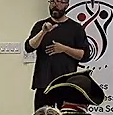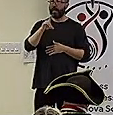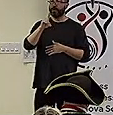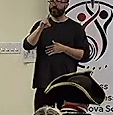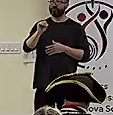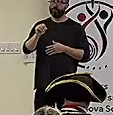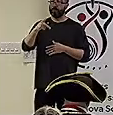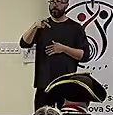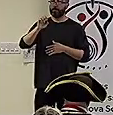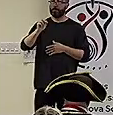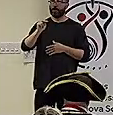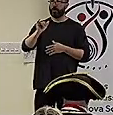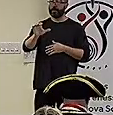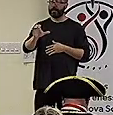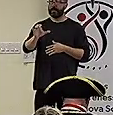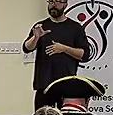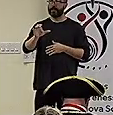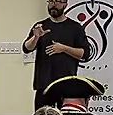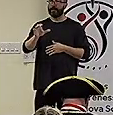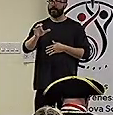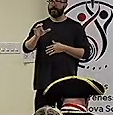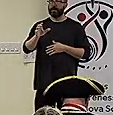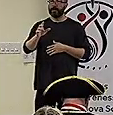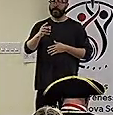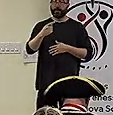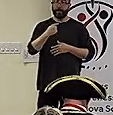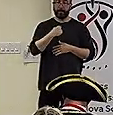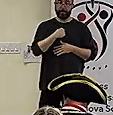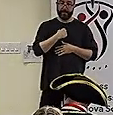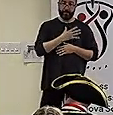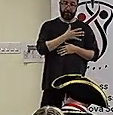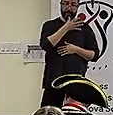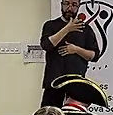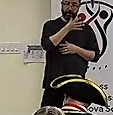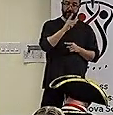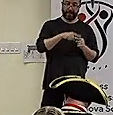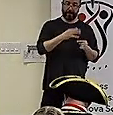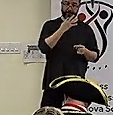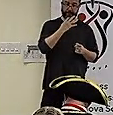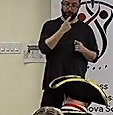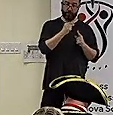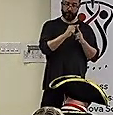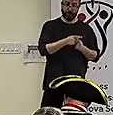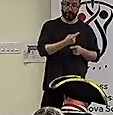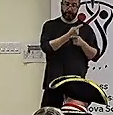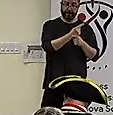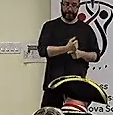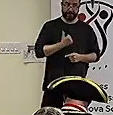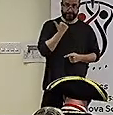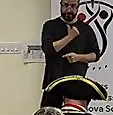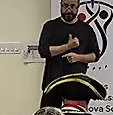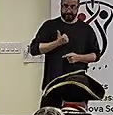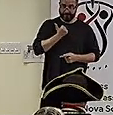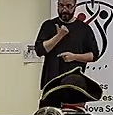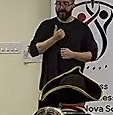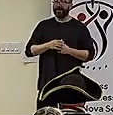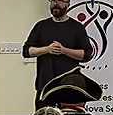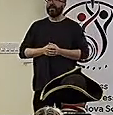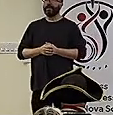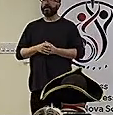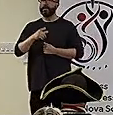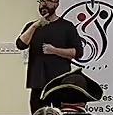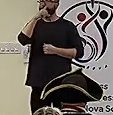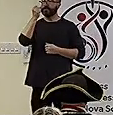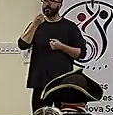hydroponic, oh goodness, I guess me and my mom can't pronounce words, I'm so sorry, hydroponic modular farm in Canada. Summer